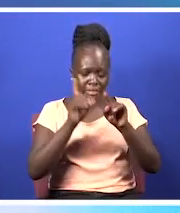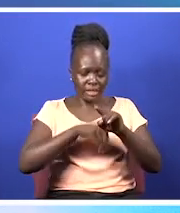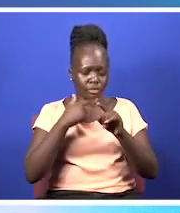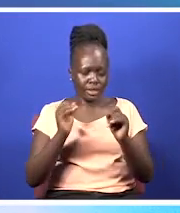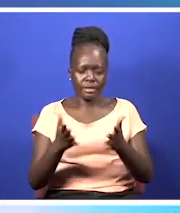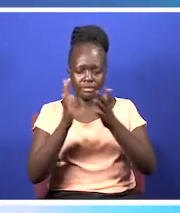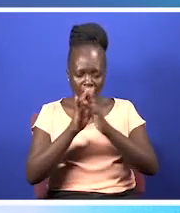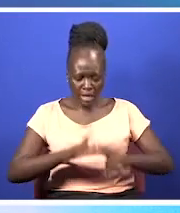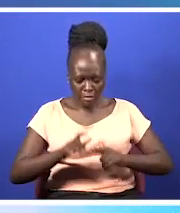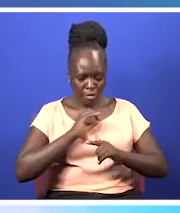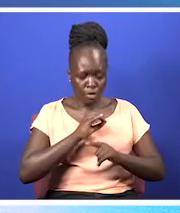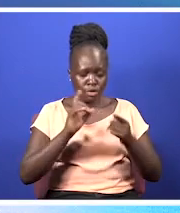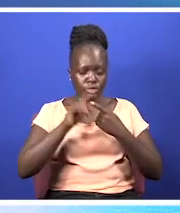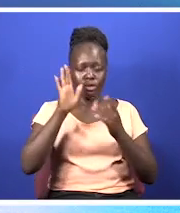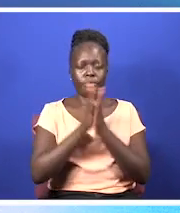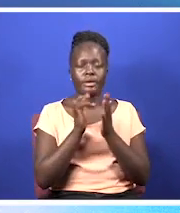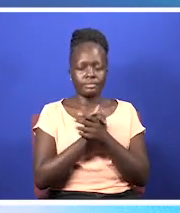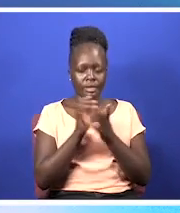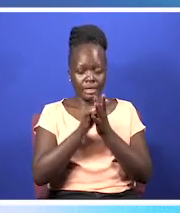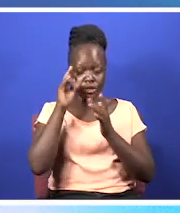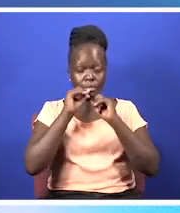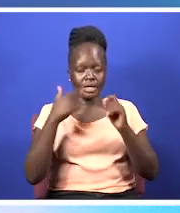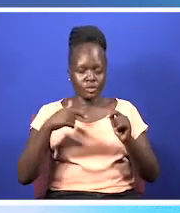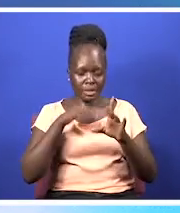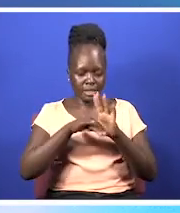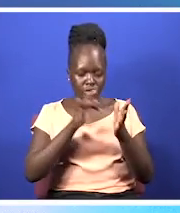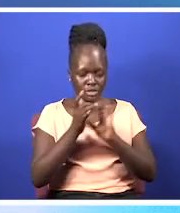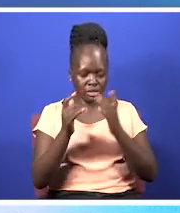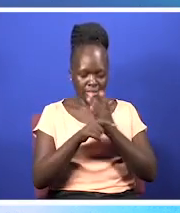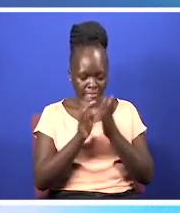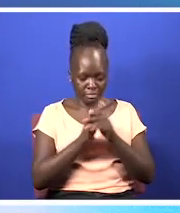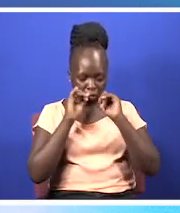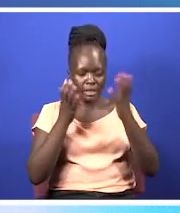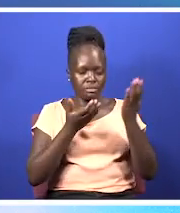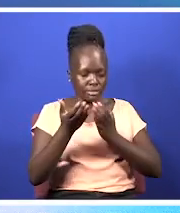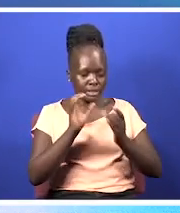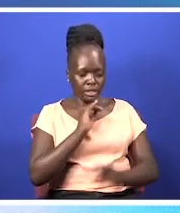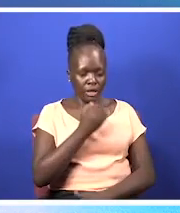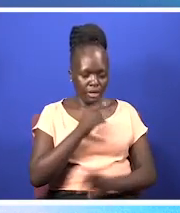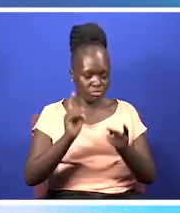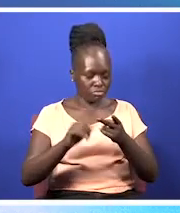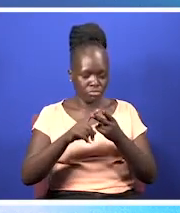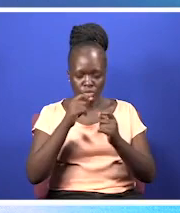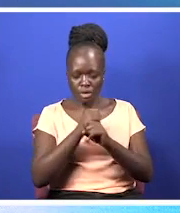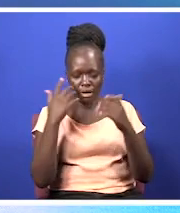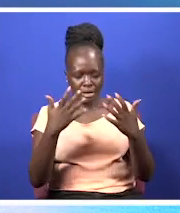even as we offer our very lives to you, O God, we pray that you may bless us in Jesus' name. Bless our businesses. Bless the work of our hands,